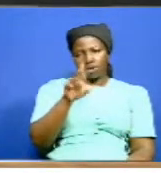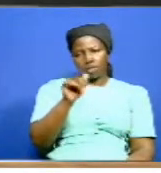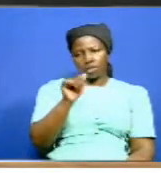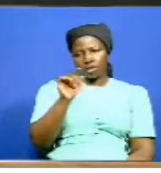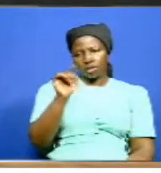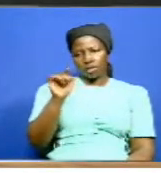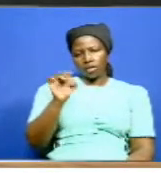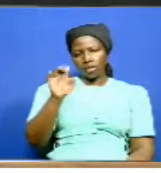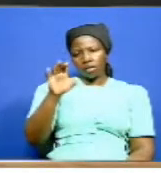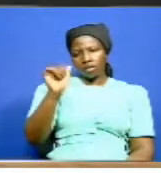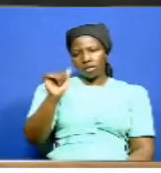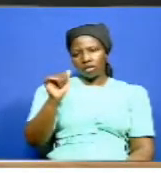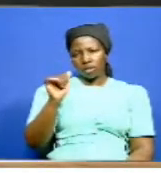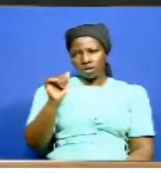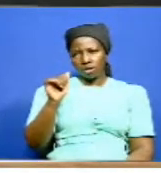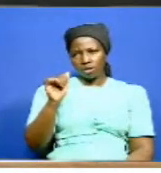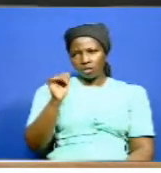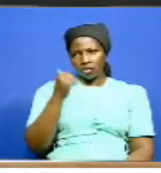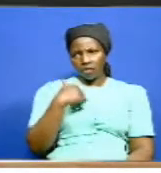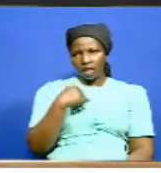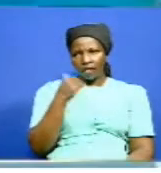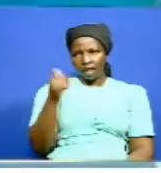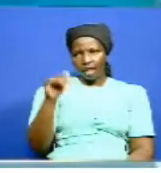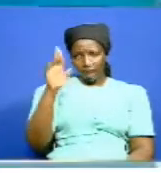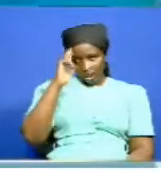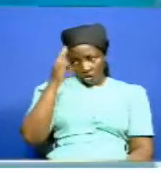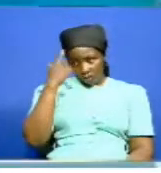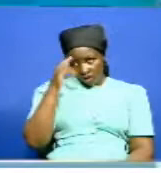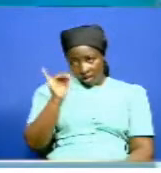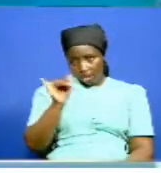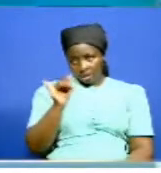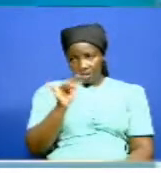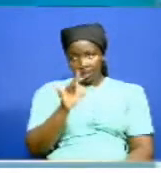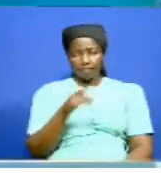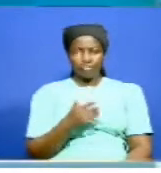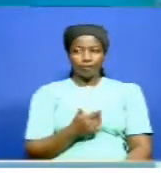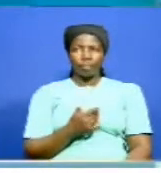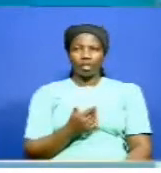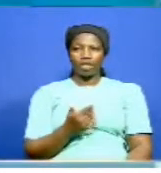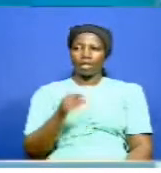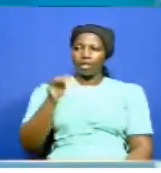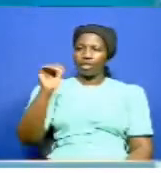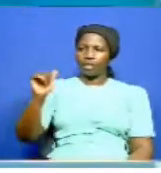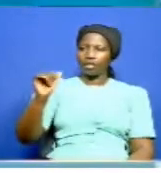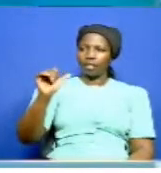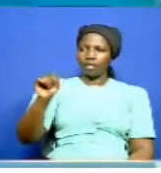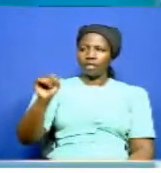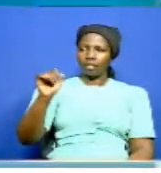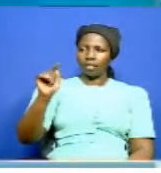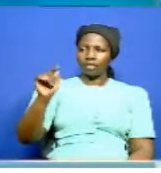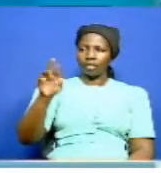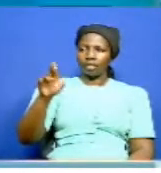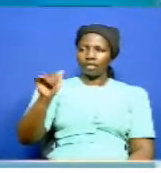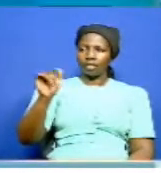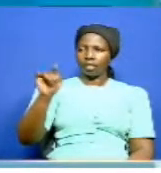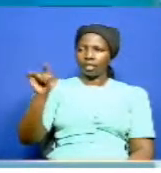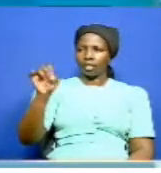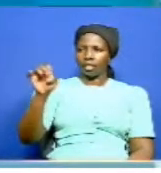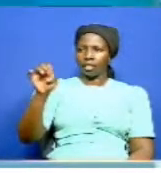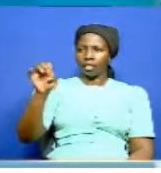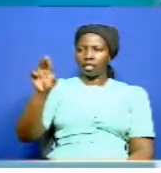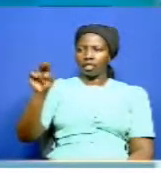for that? Well, AstraZeneca, as I had mentioned earlier, has actually undergone